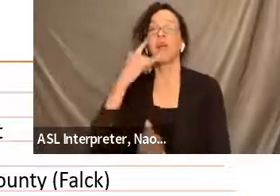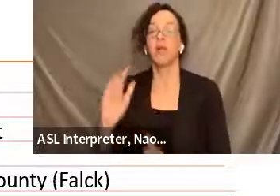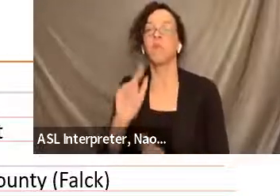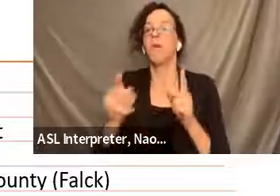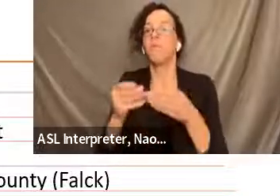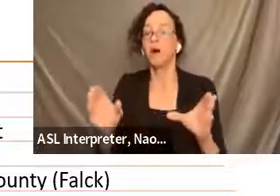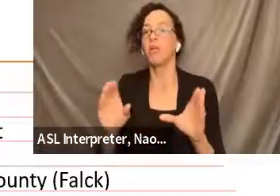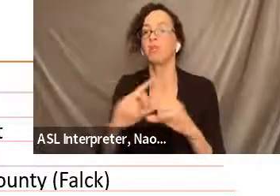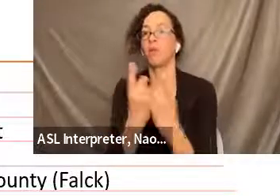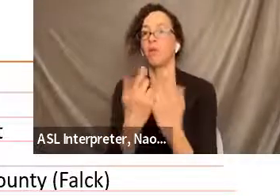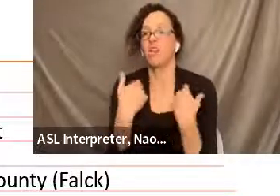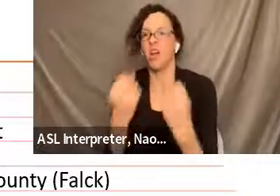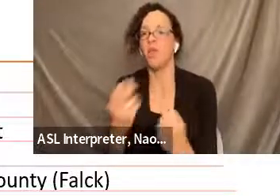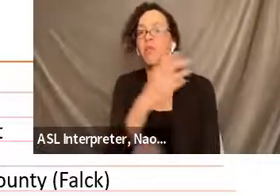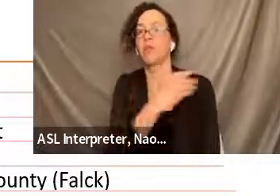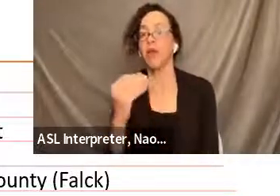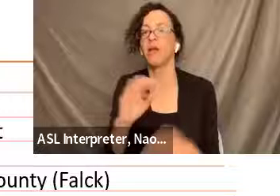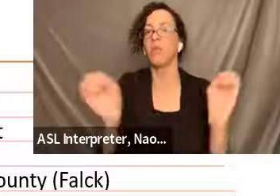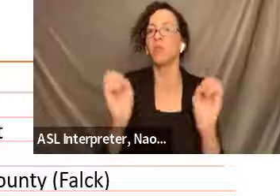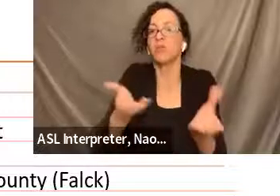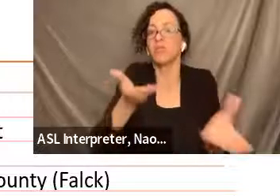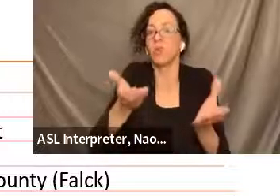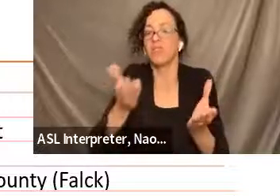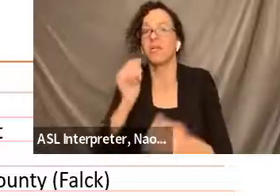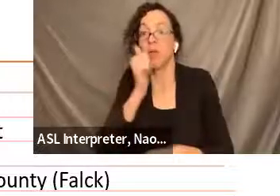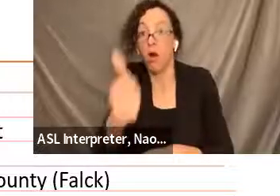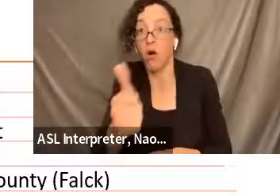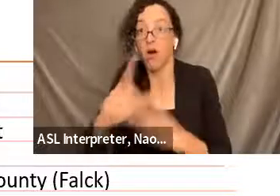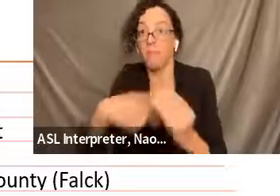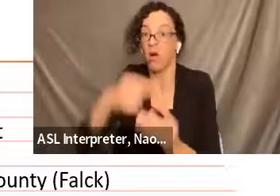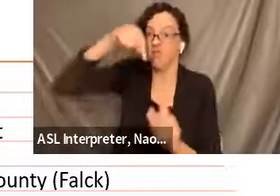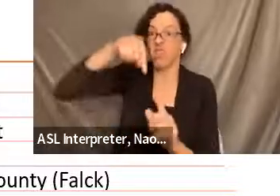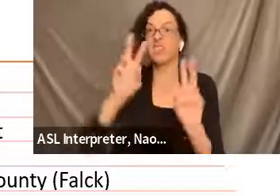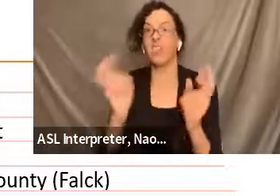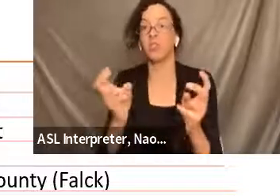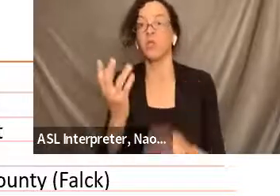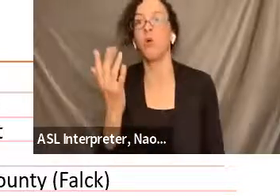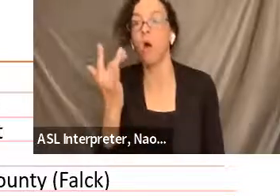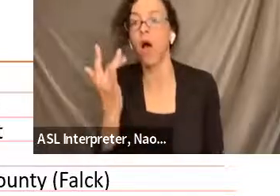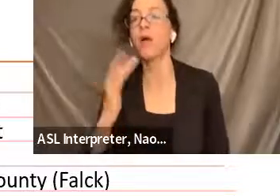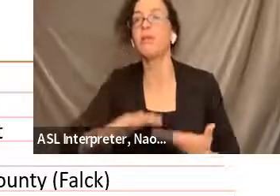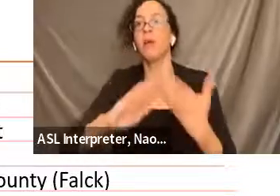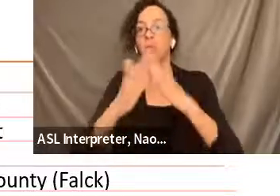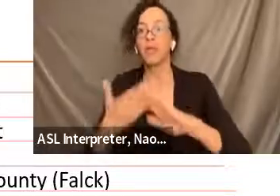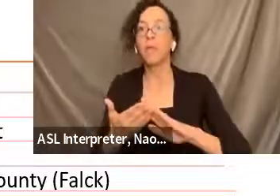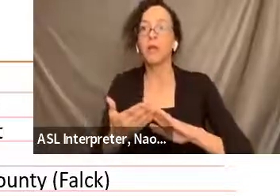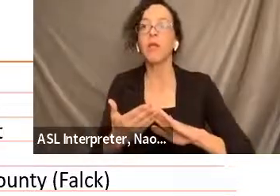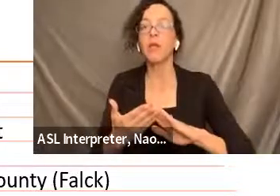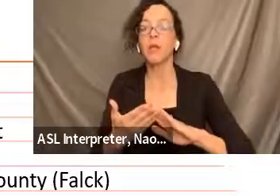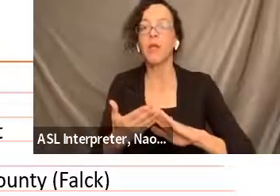Services tomorrow about this particular issue, because it is becoming such